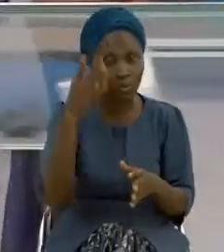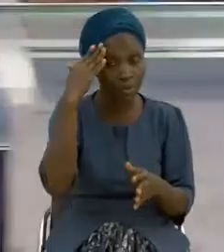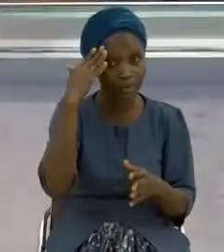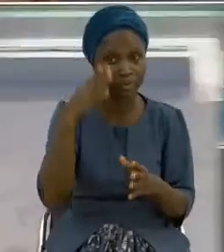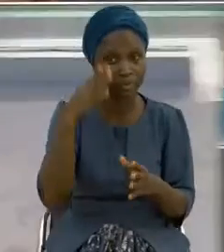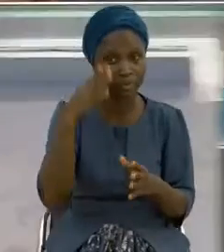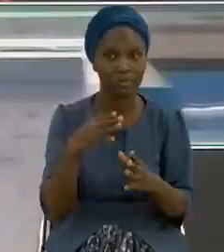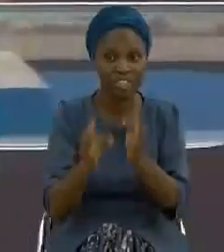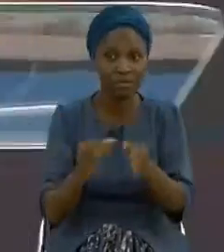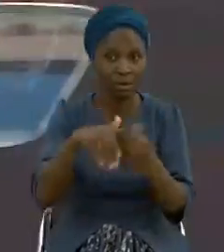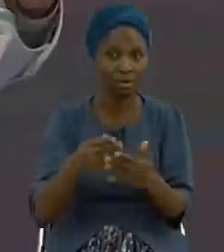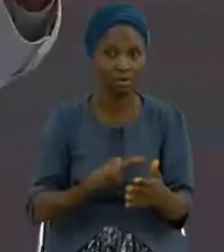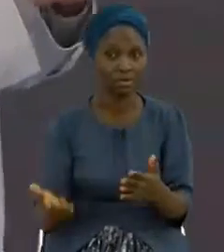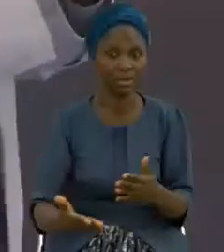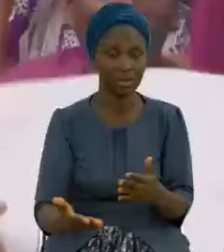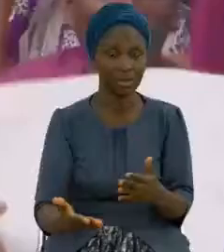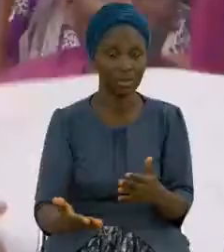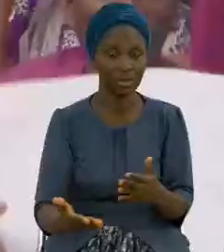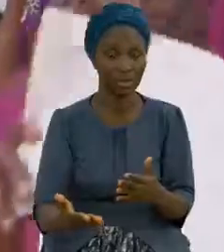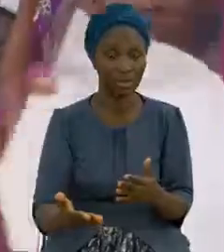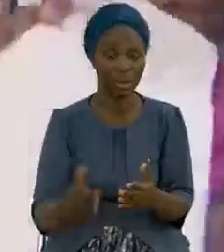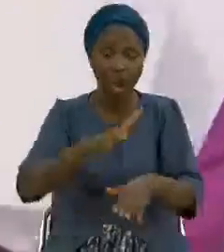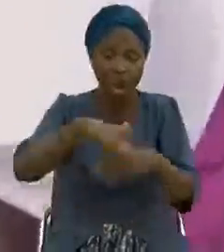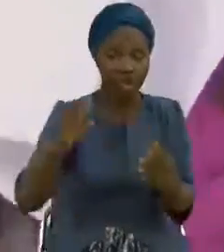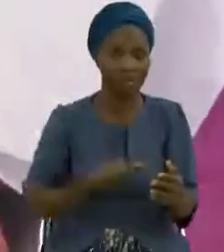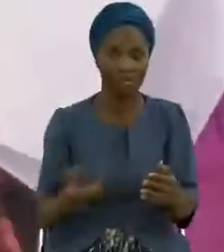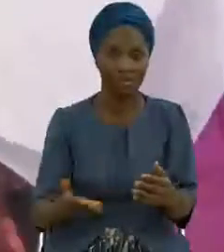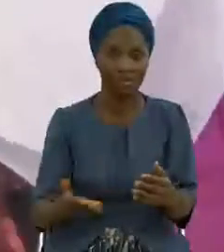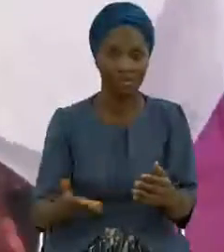all of us here, let me see the poem I'm talking about. Where are you?